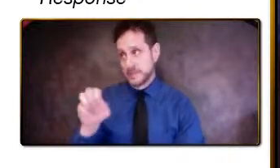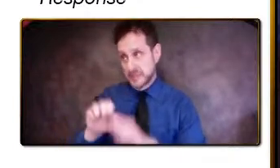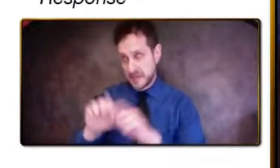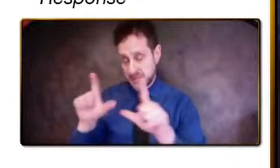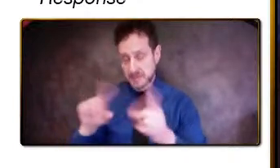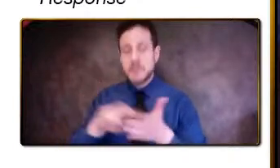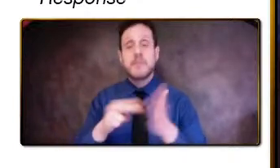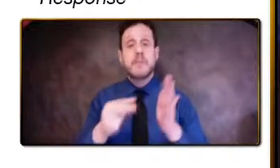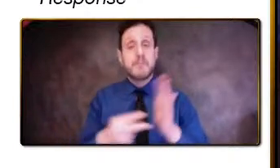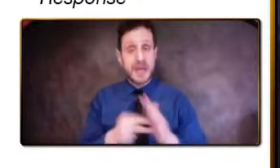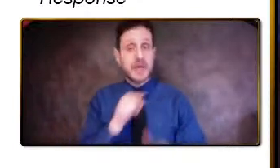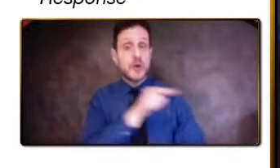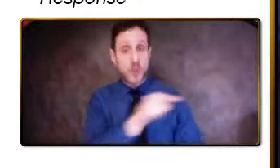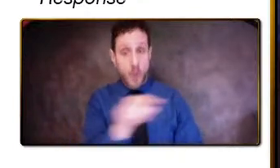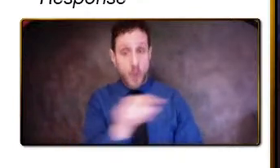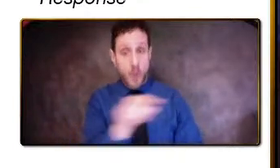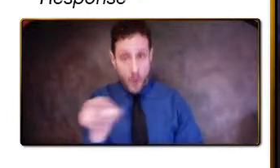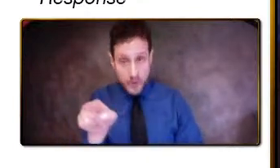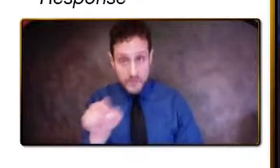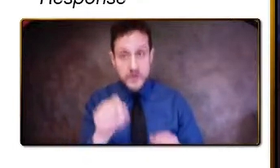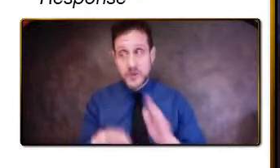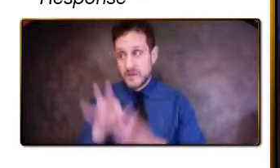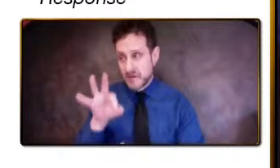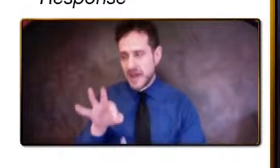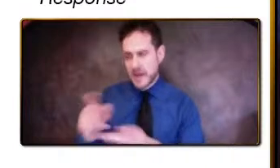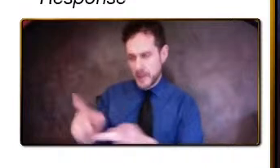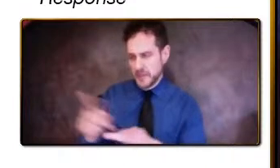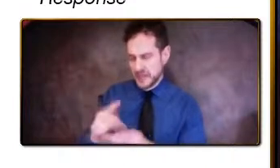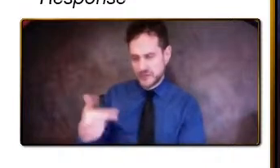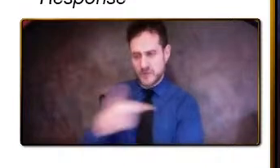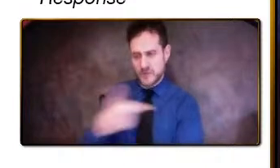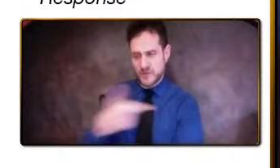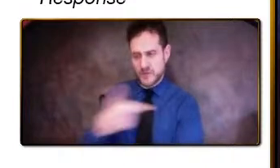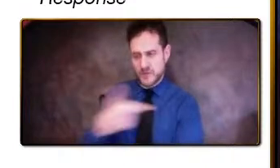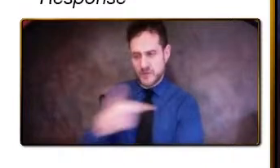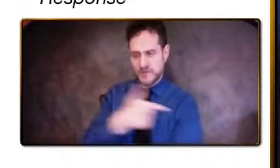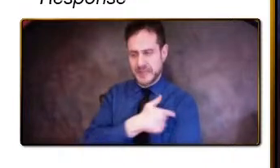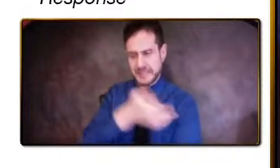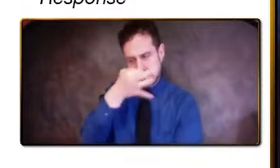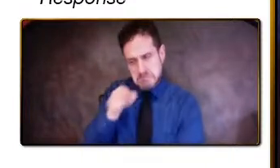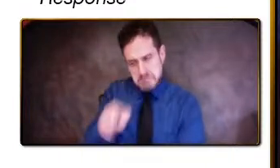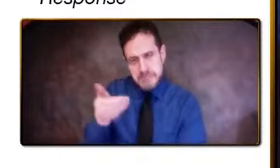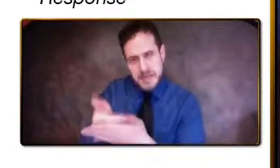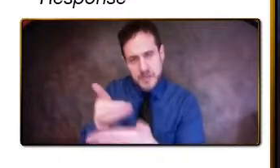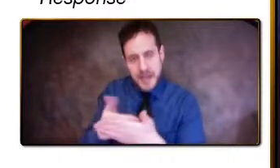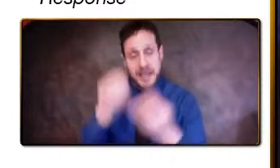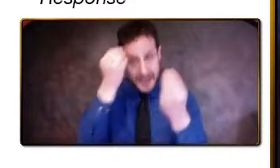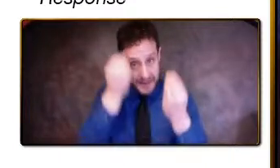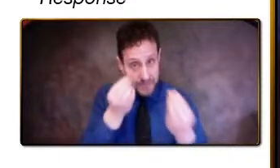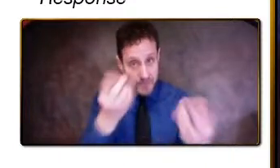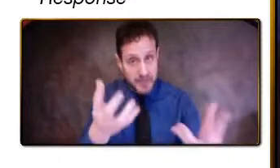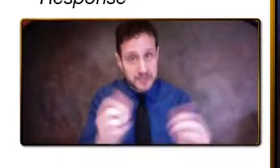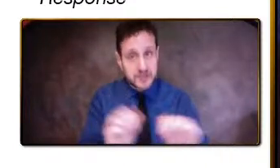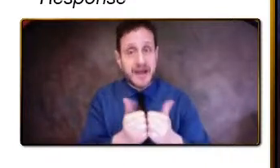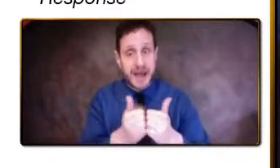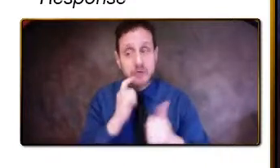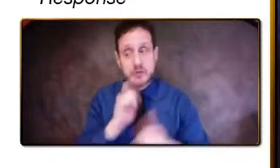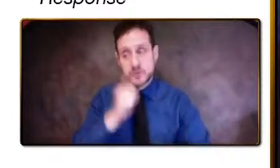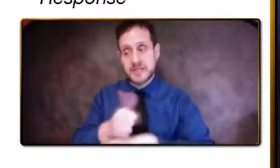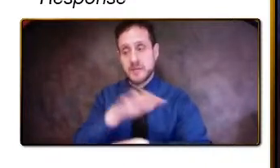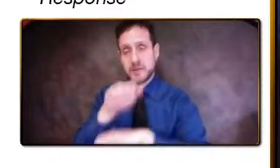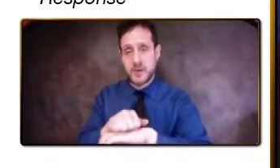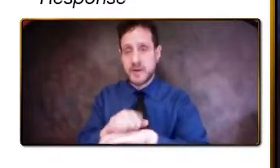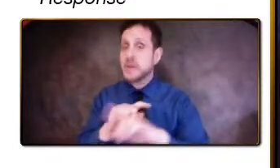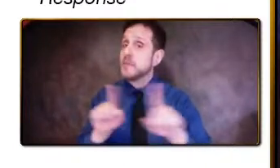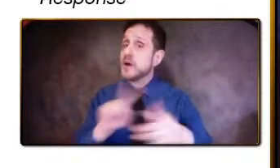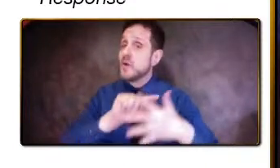a nearby vaccination site and information about how to make an appointment. All of this, however, can only extend